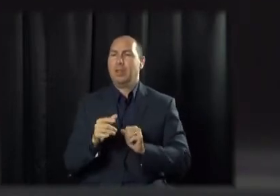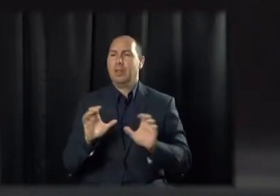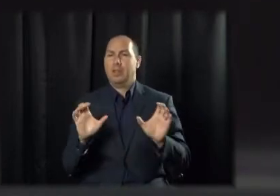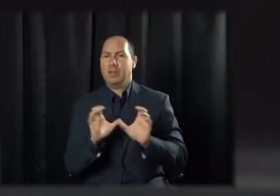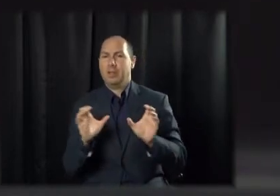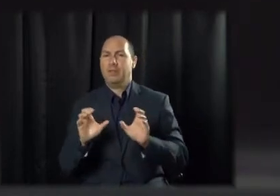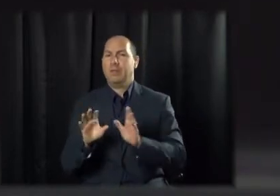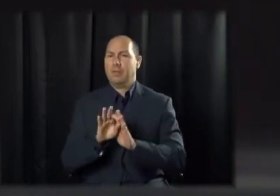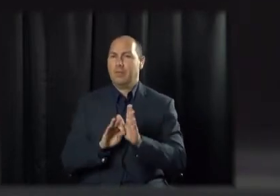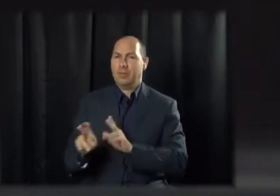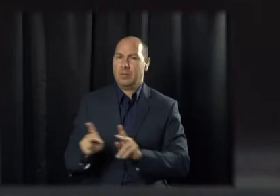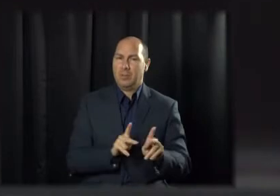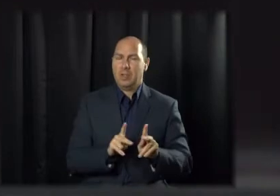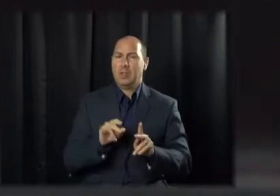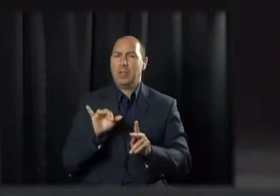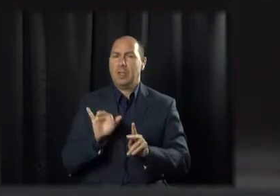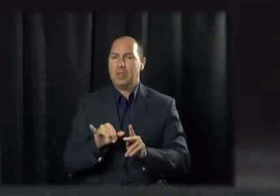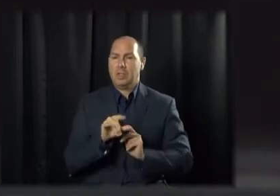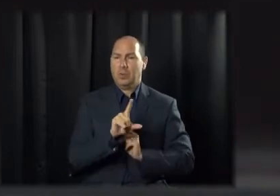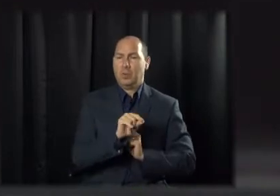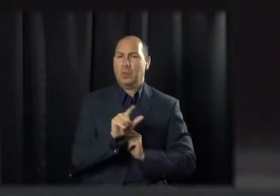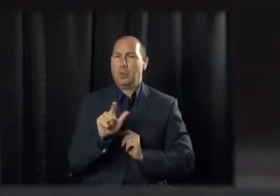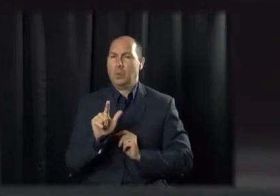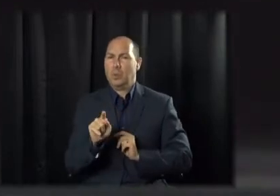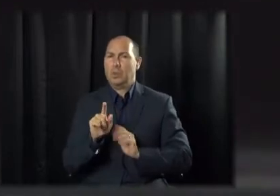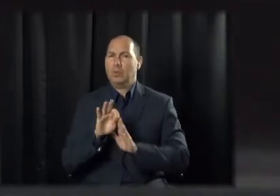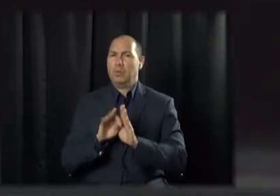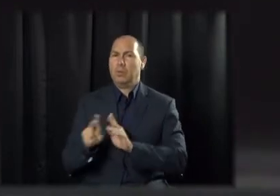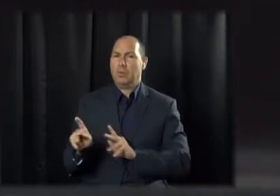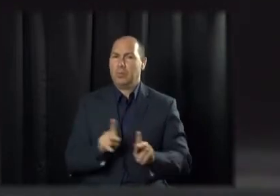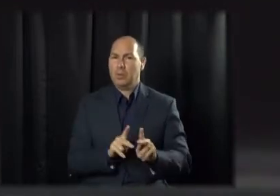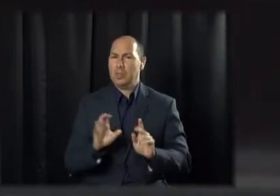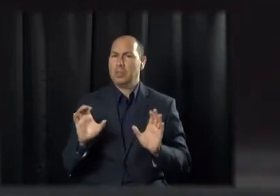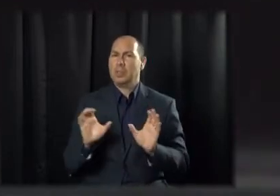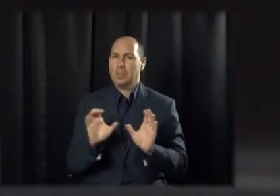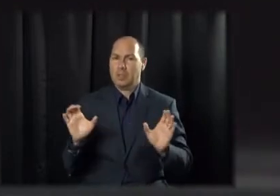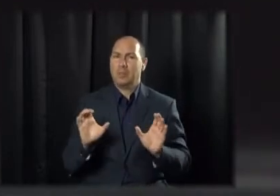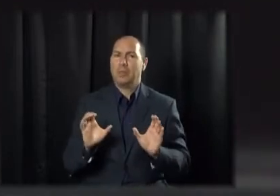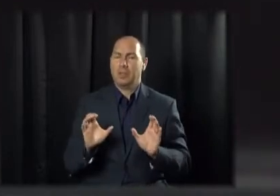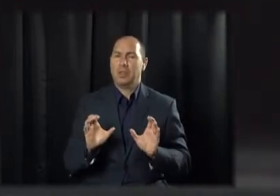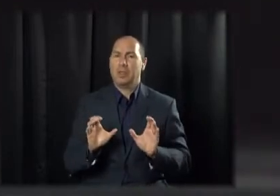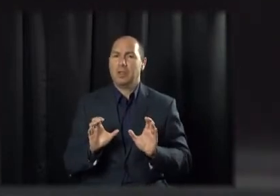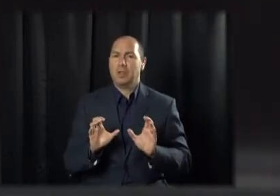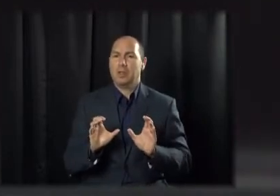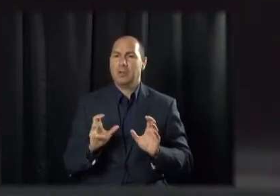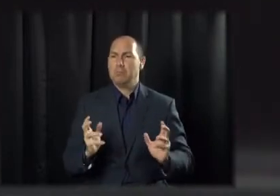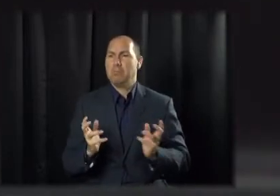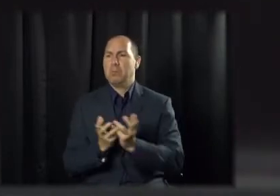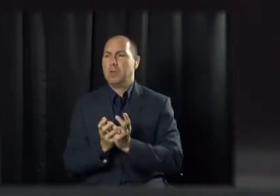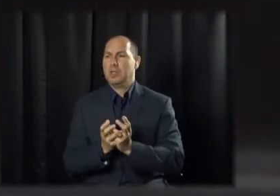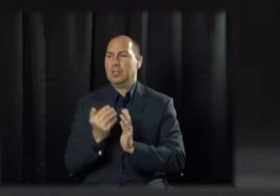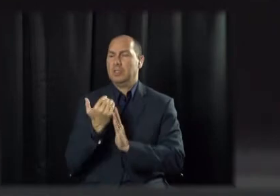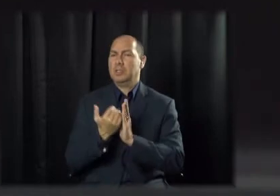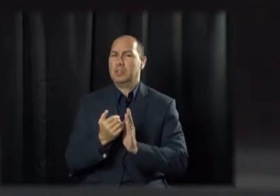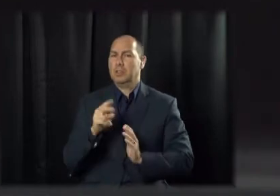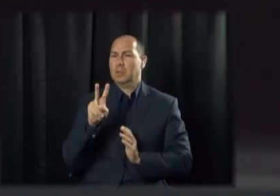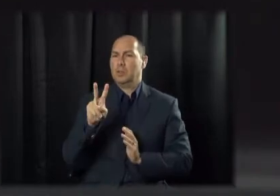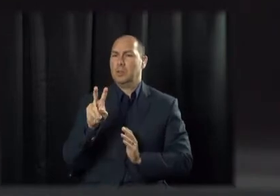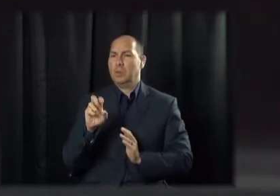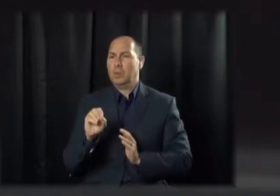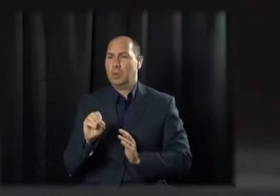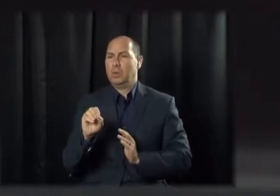joint development of the 2021 Coffina Fiscal Plan is being certified in accordance with Section 202F of